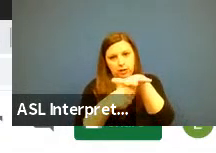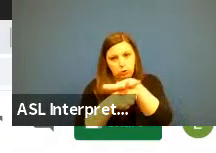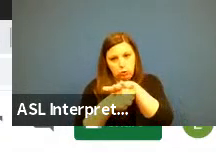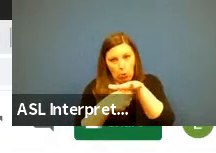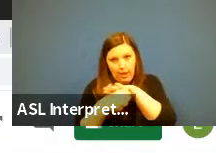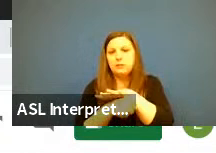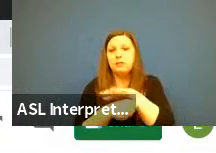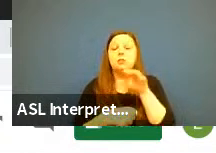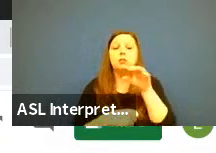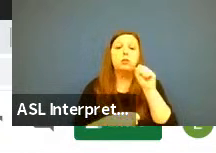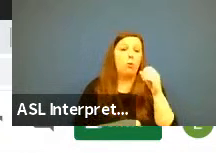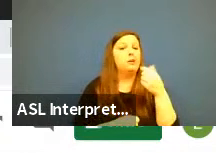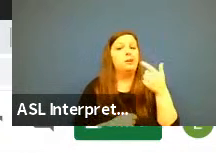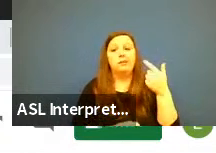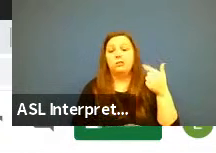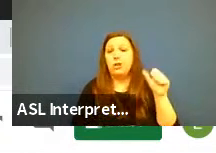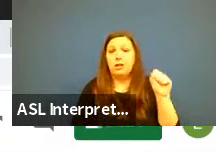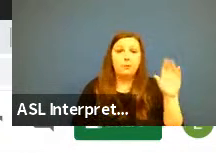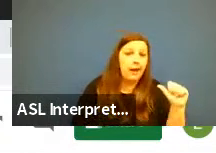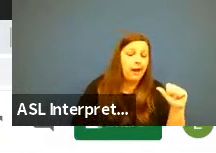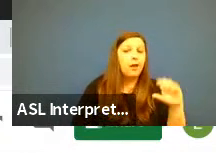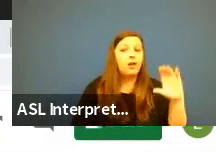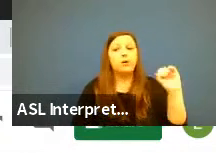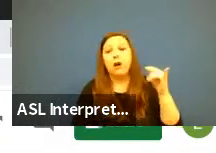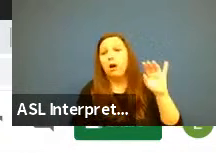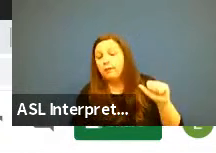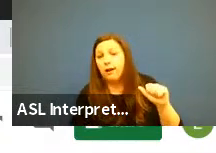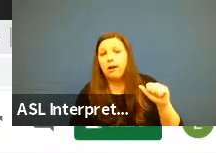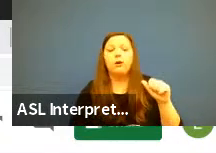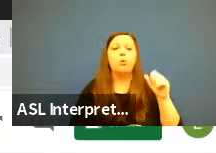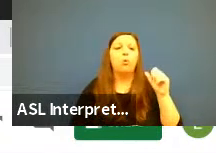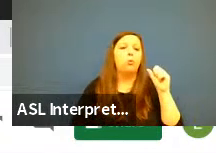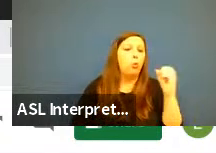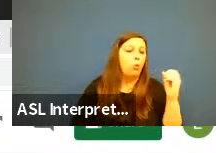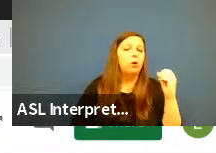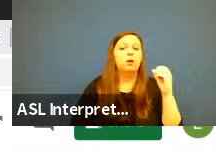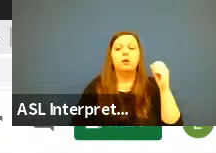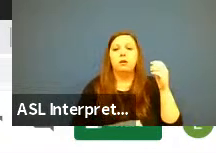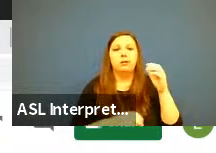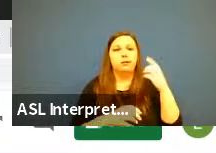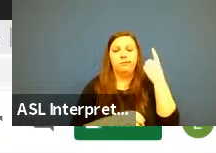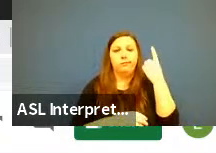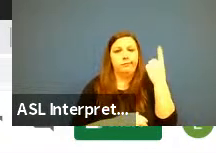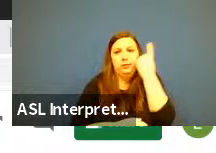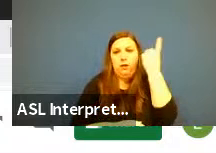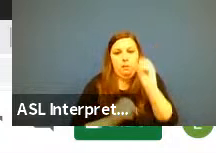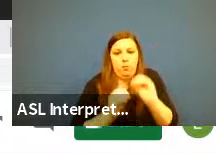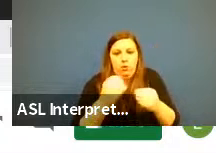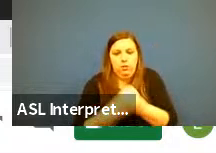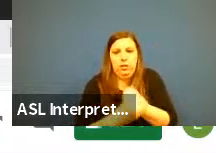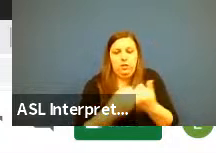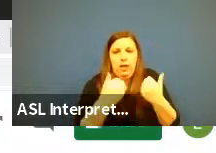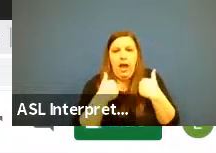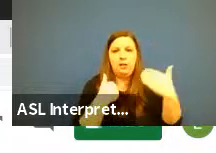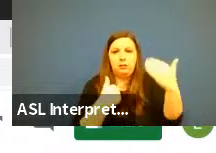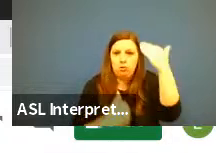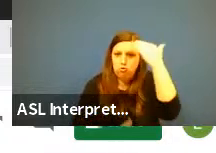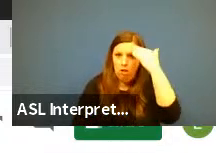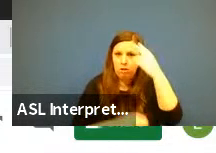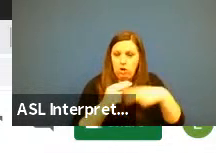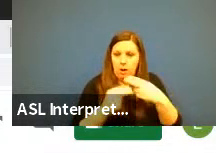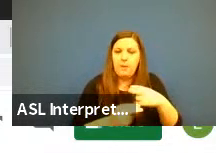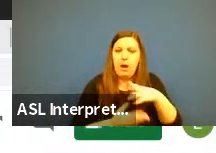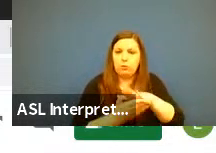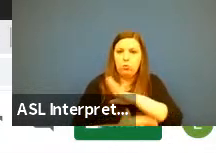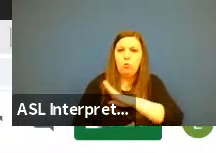Cognia or some organization that has school board knowledge, I think would be helpful. That's very